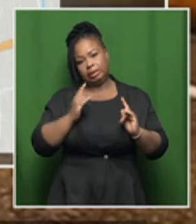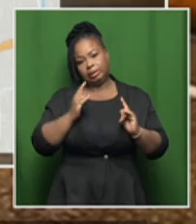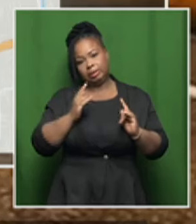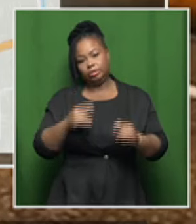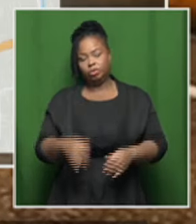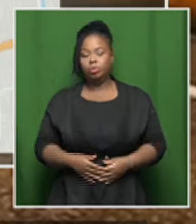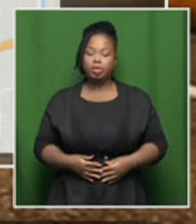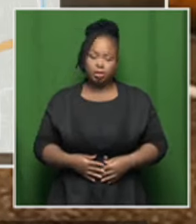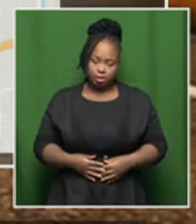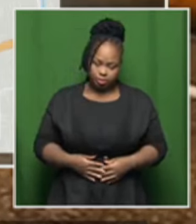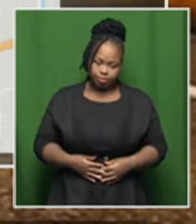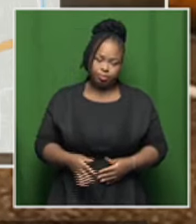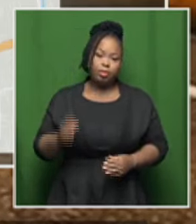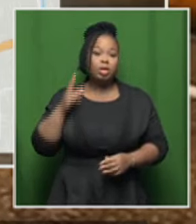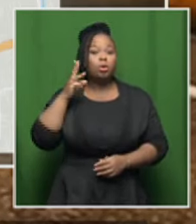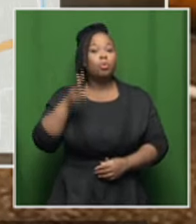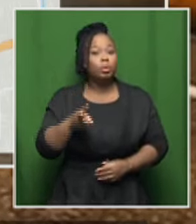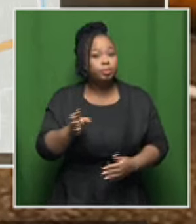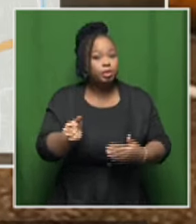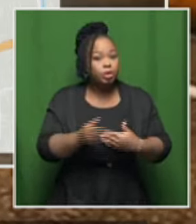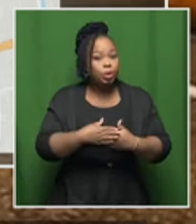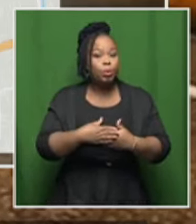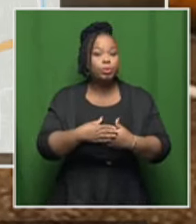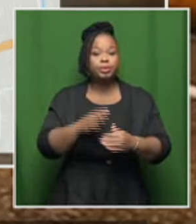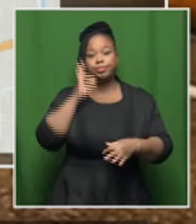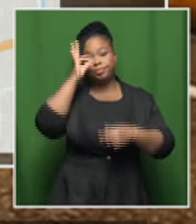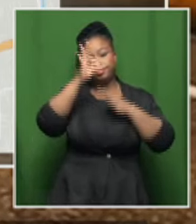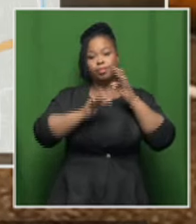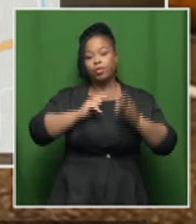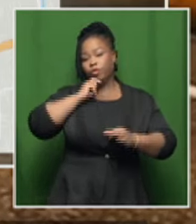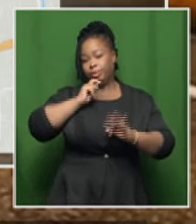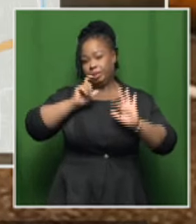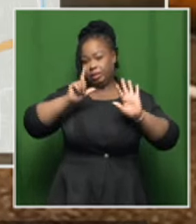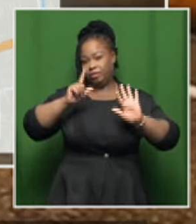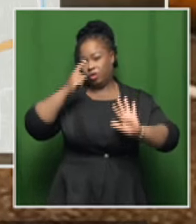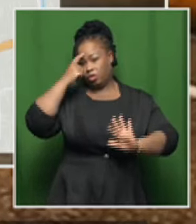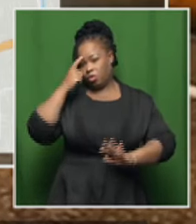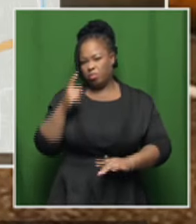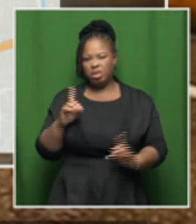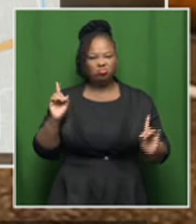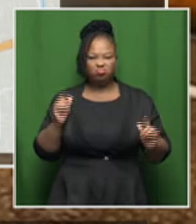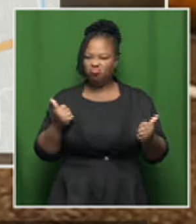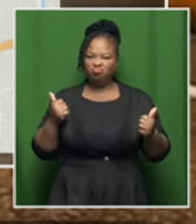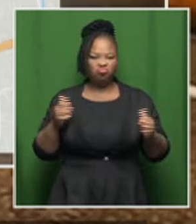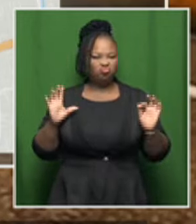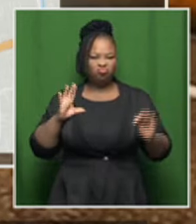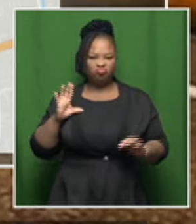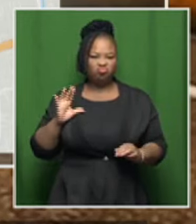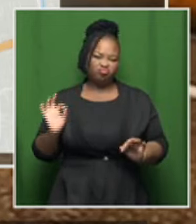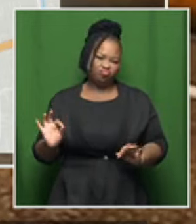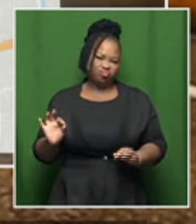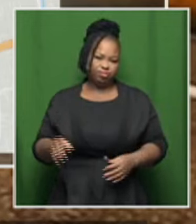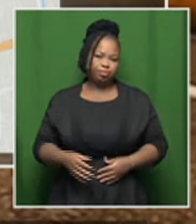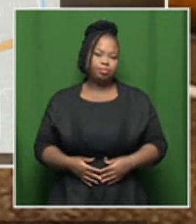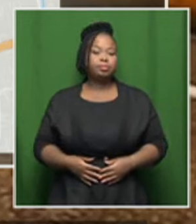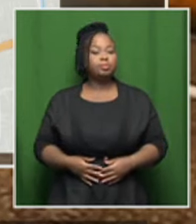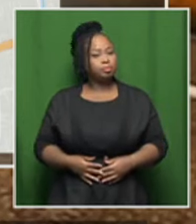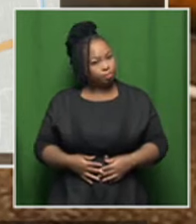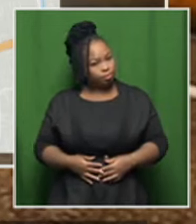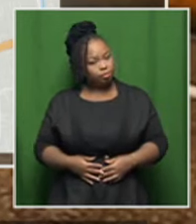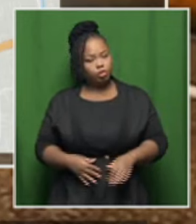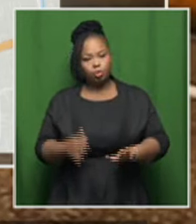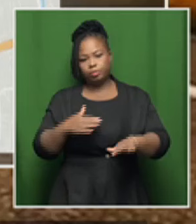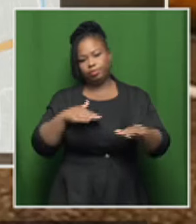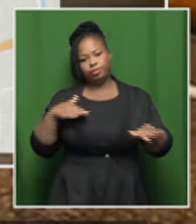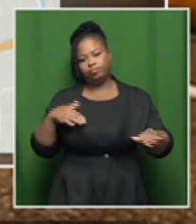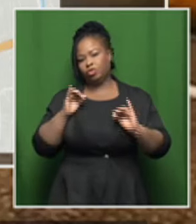of the past. It will be closed outbound overnight from 7 p.m., but you should be out of the city by that time, largely in terms of the